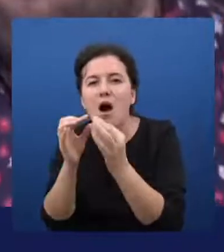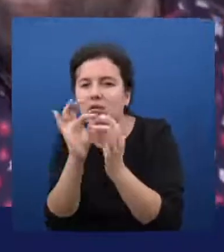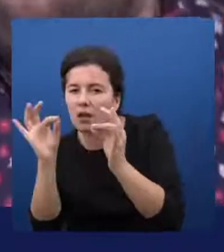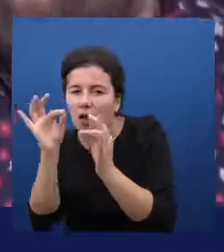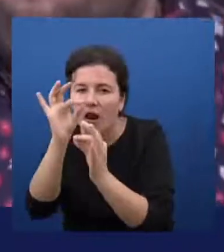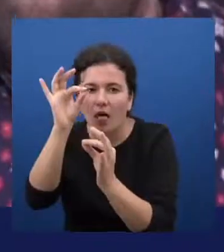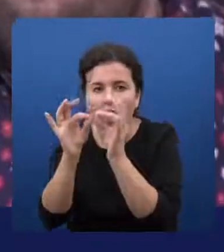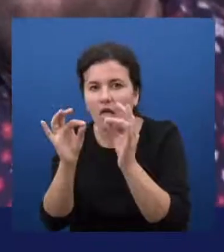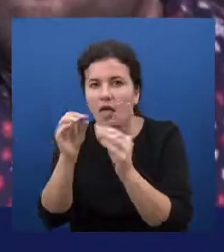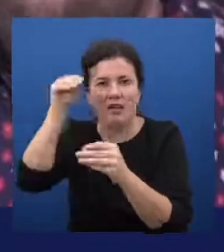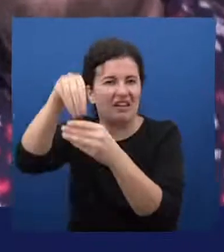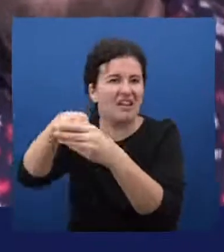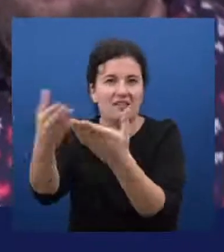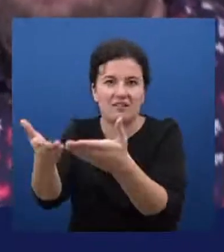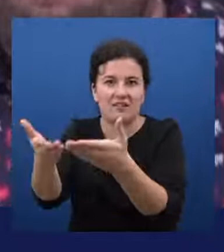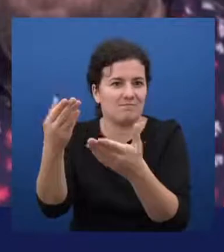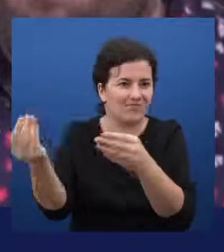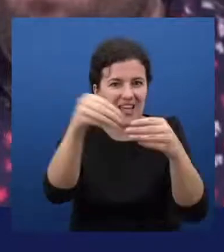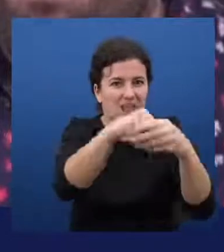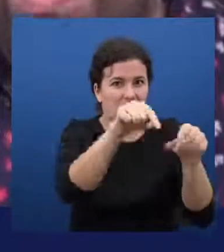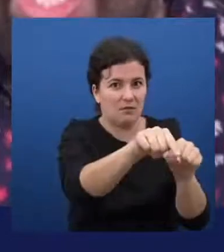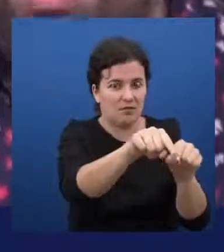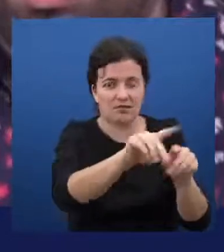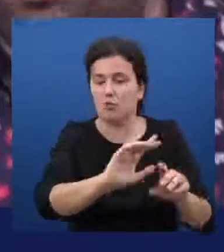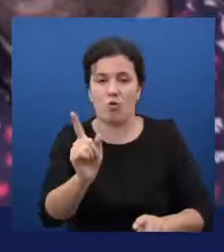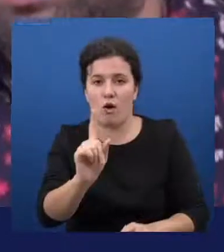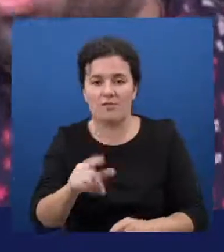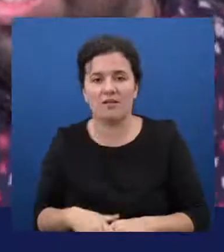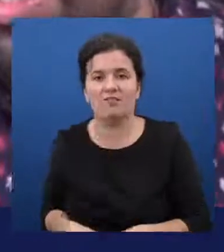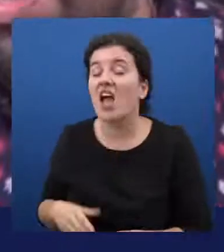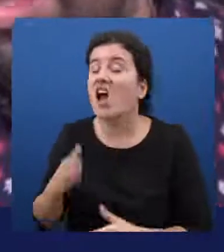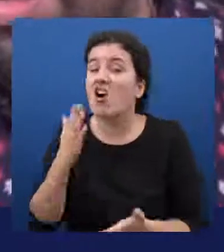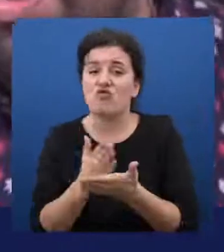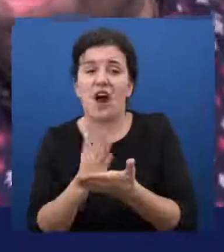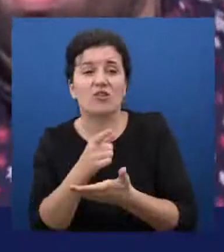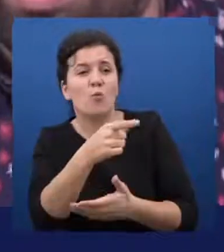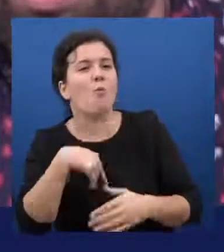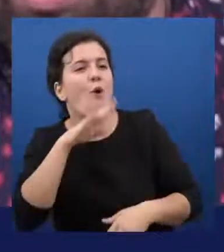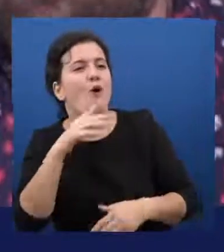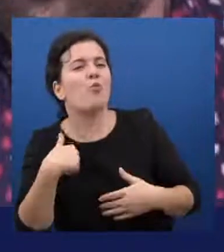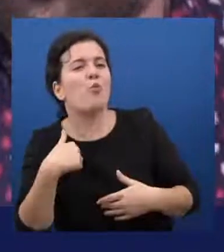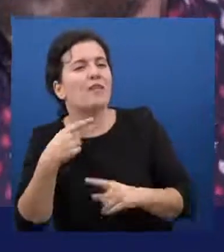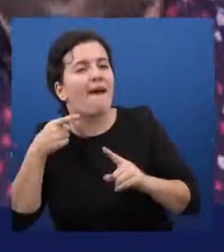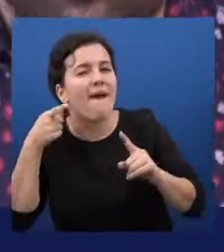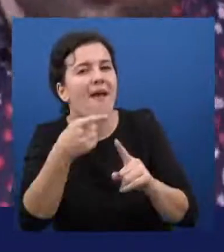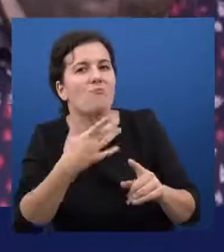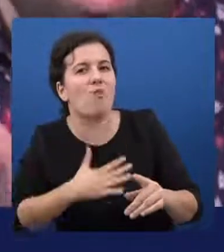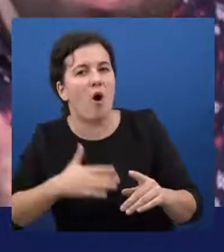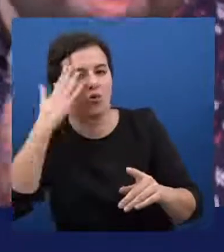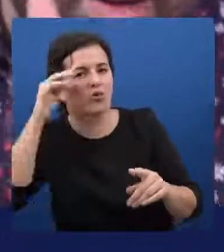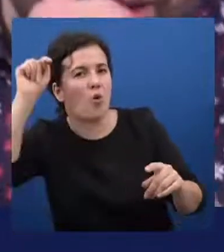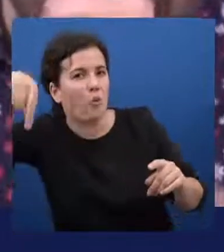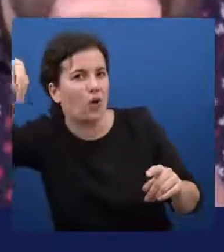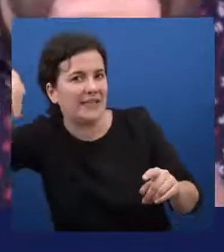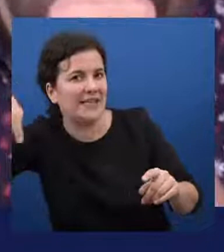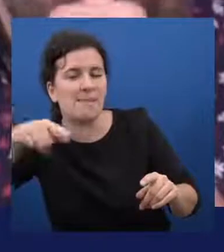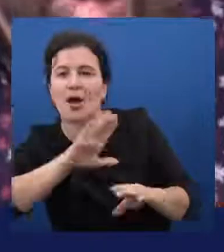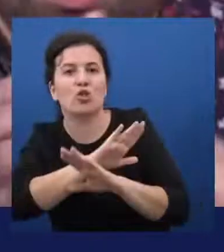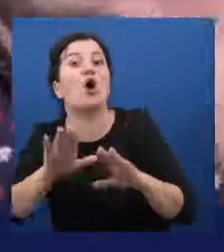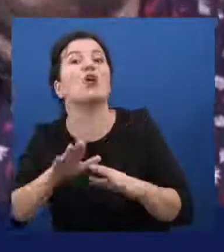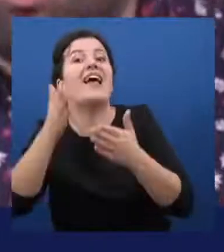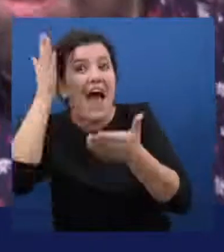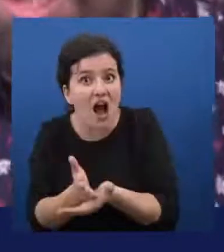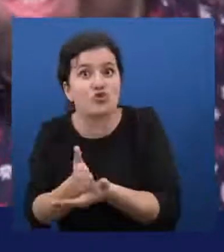Right? What's actually in the box. And those are called data sheets, and you can look that up. There's also something called model cards, which